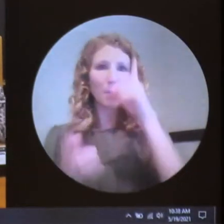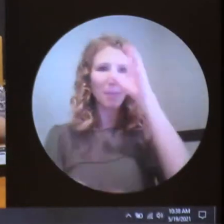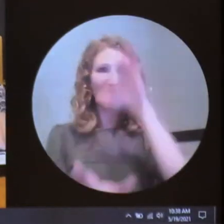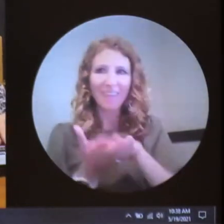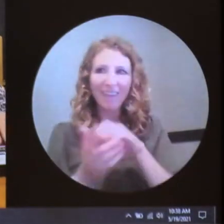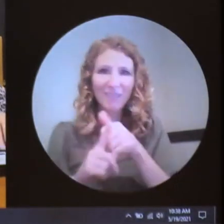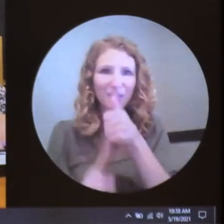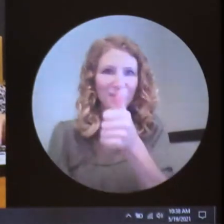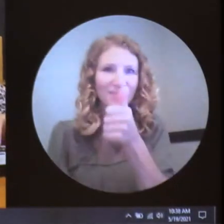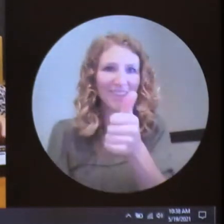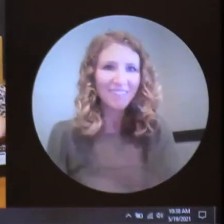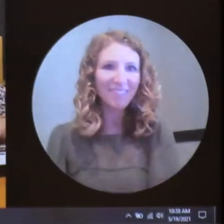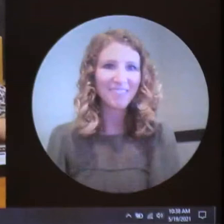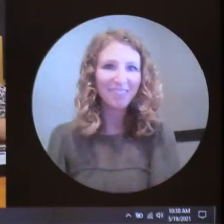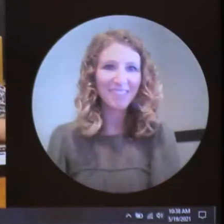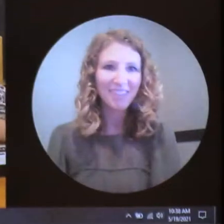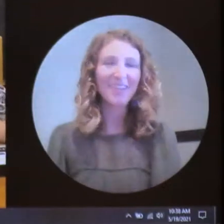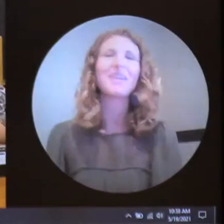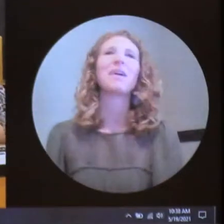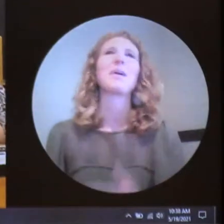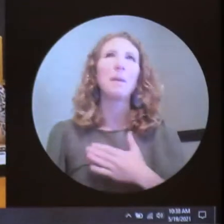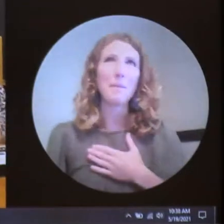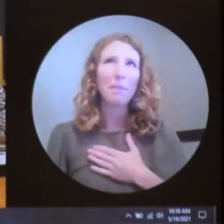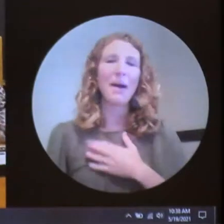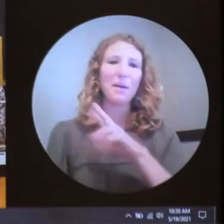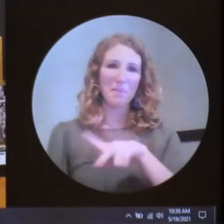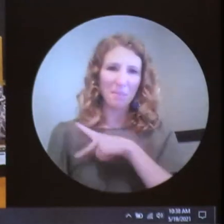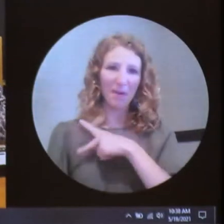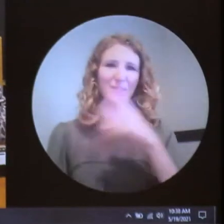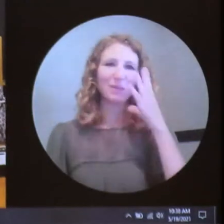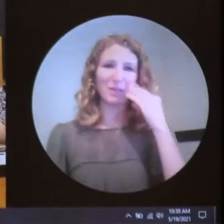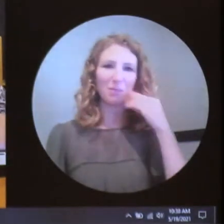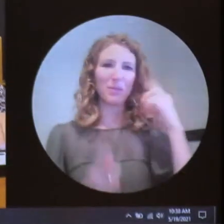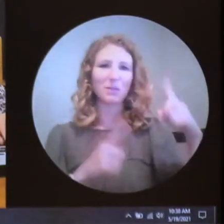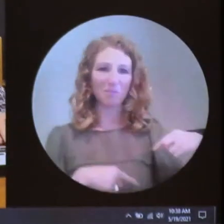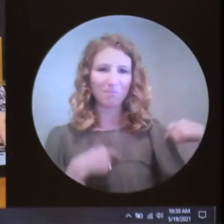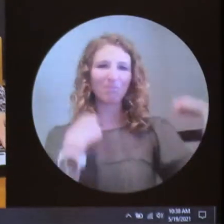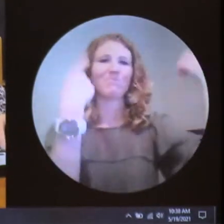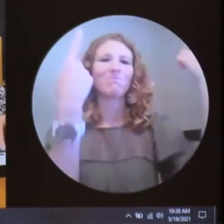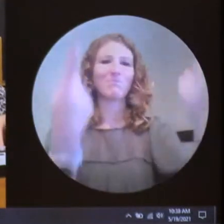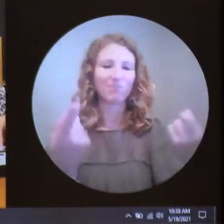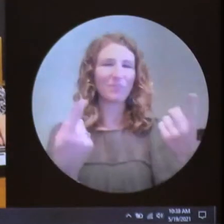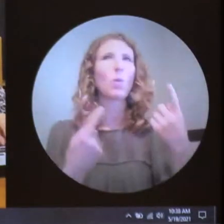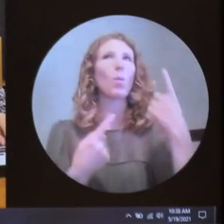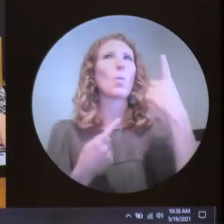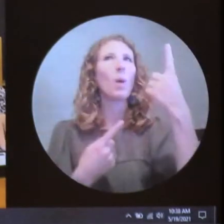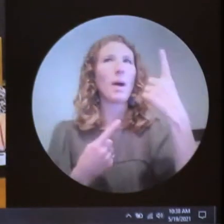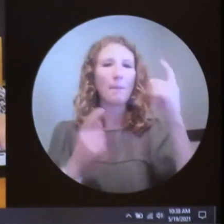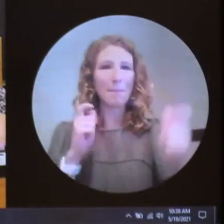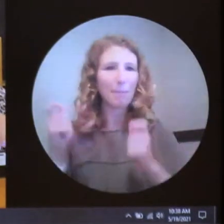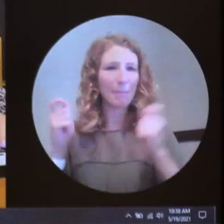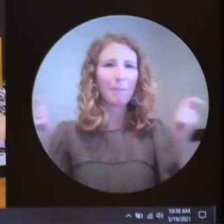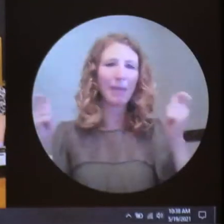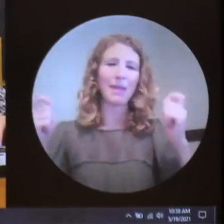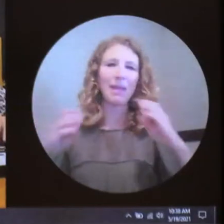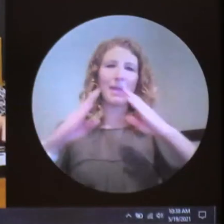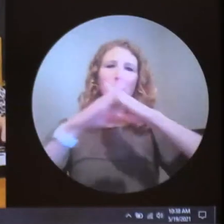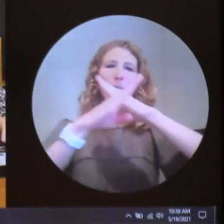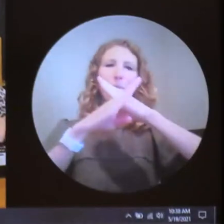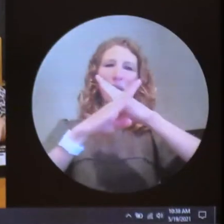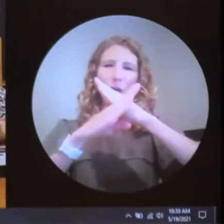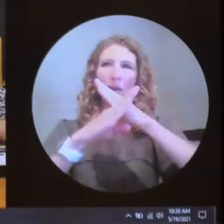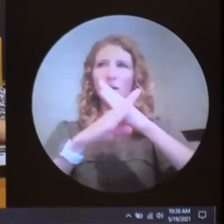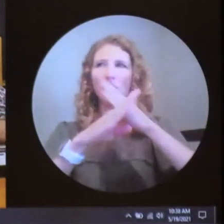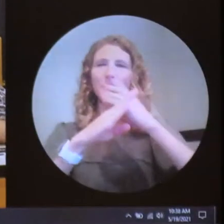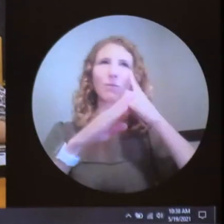In my personal experience, my biggest barrier to rising above and to succeeding in